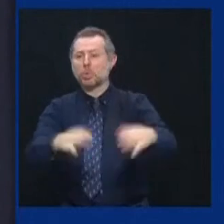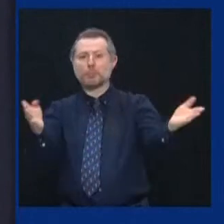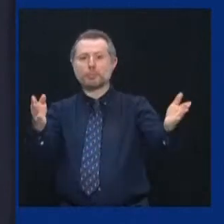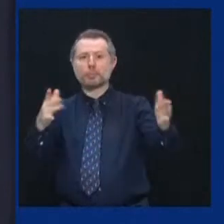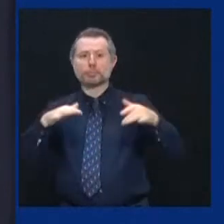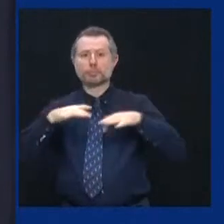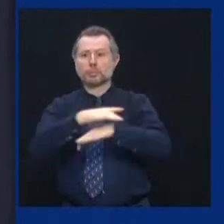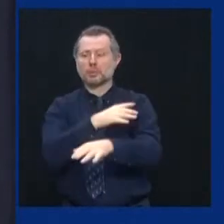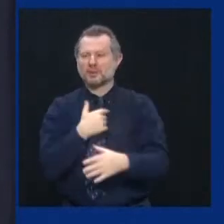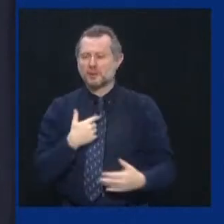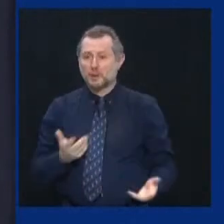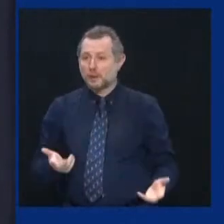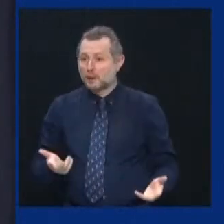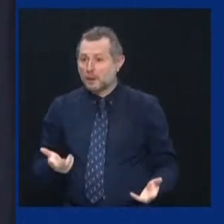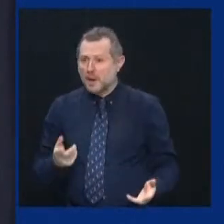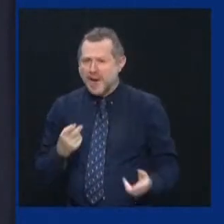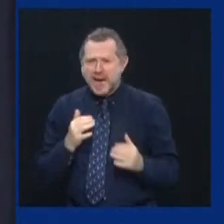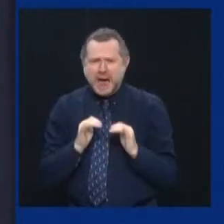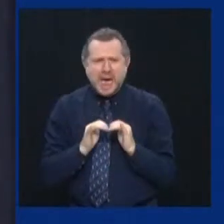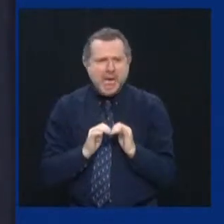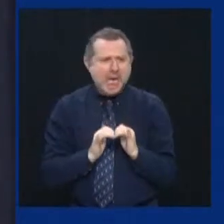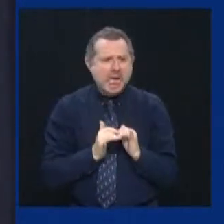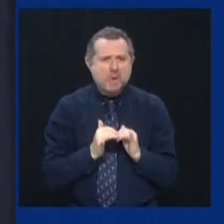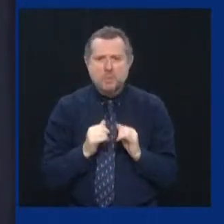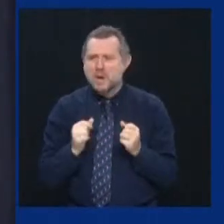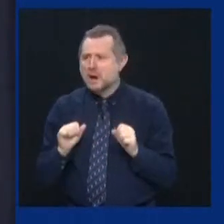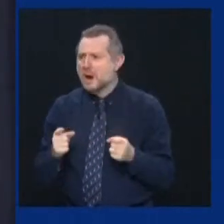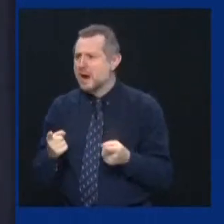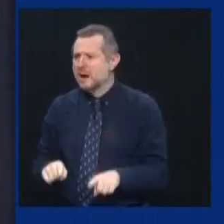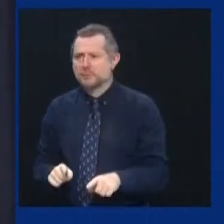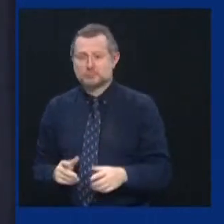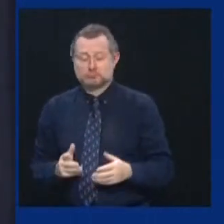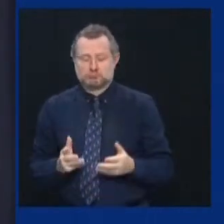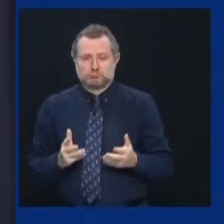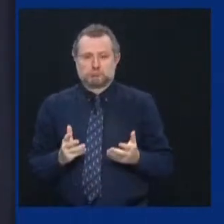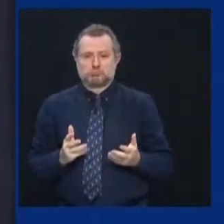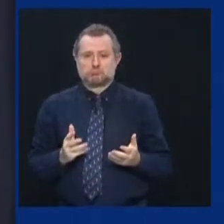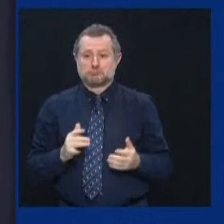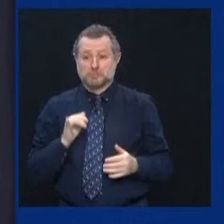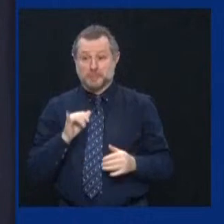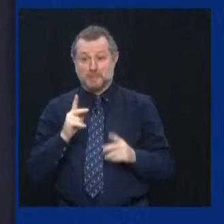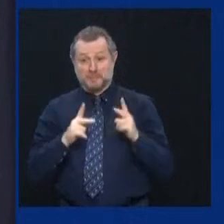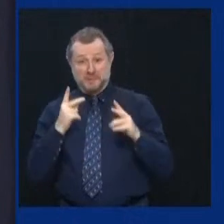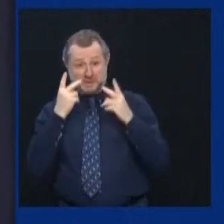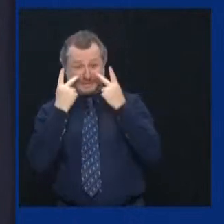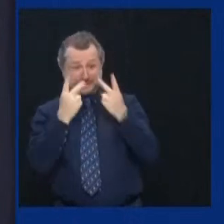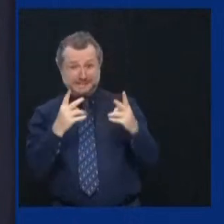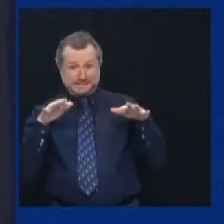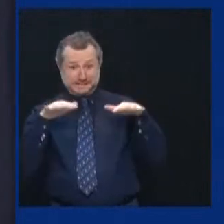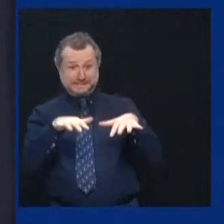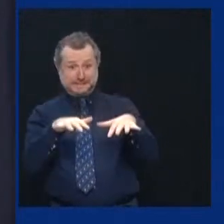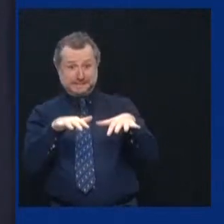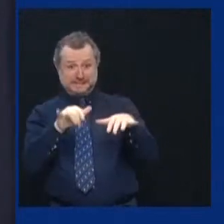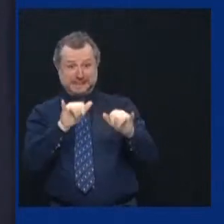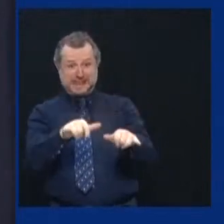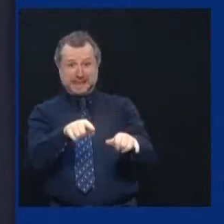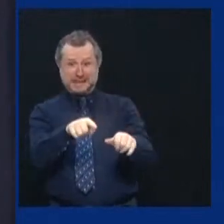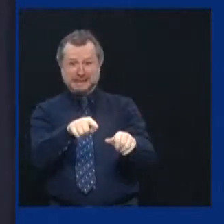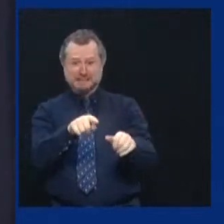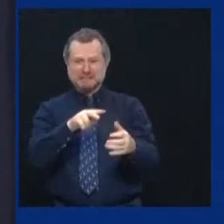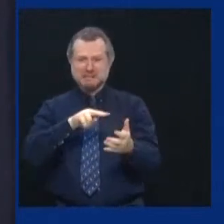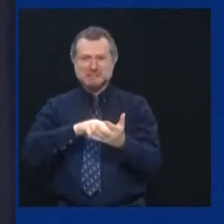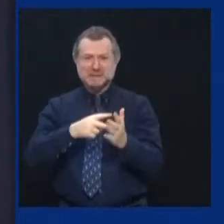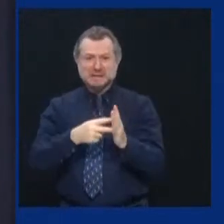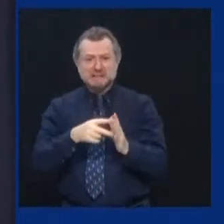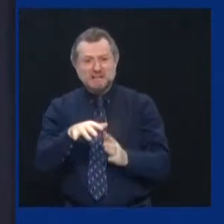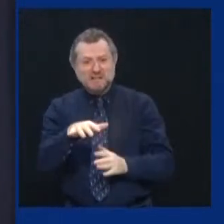How does that happen? And what signal does it send about the vulnerability of this